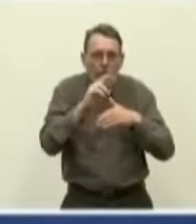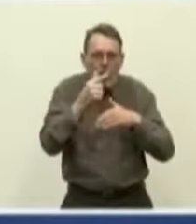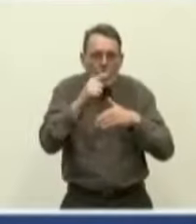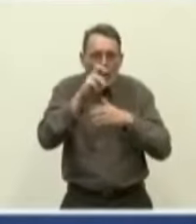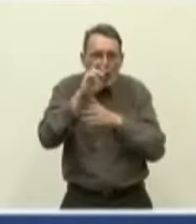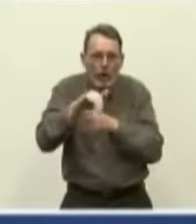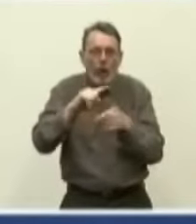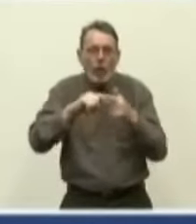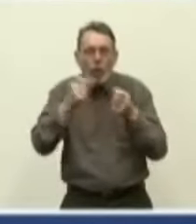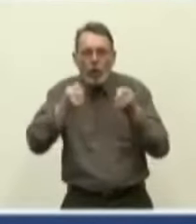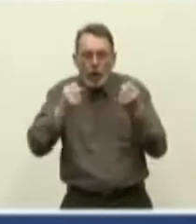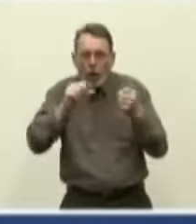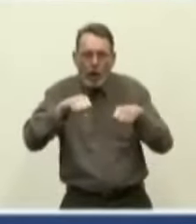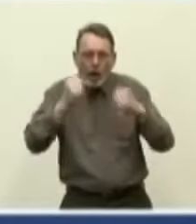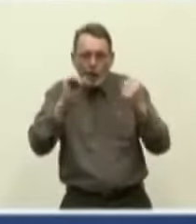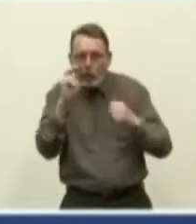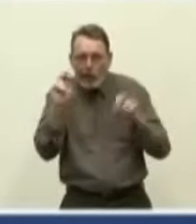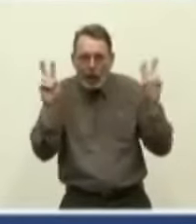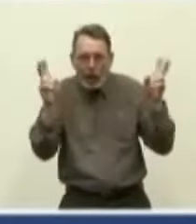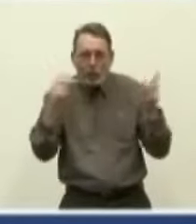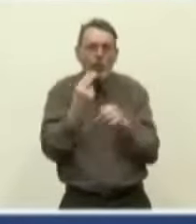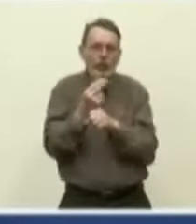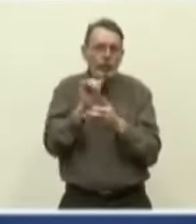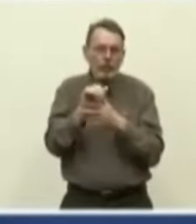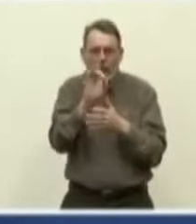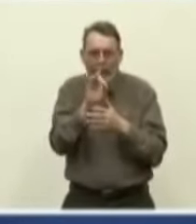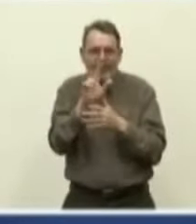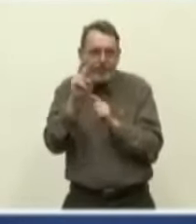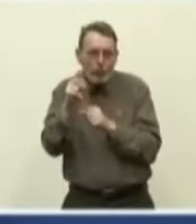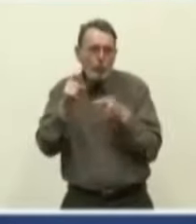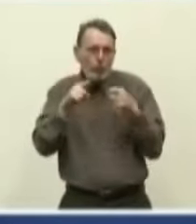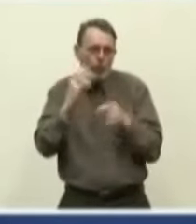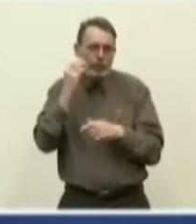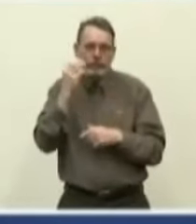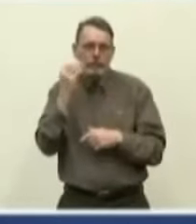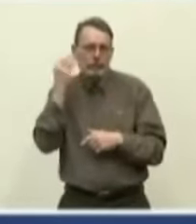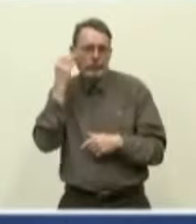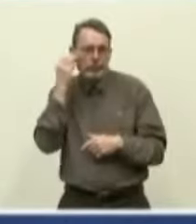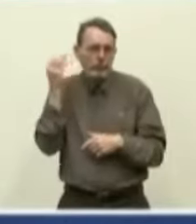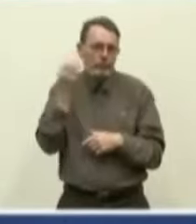by officers and dispatchers during radio communication.